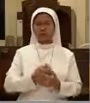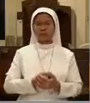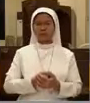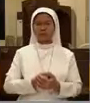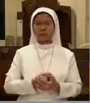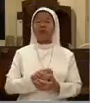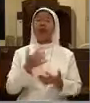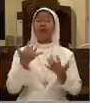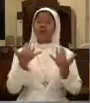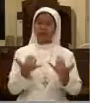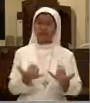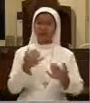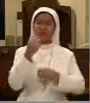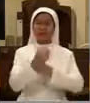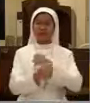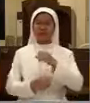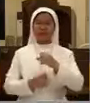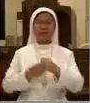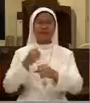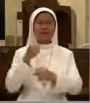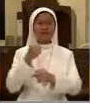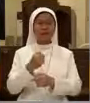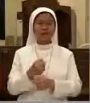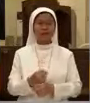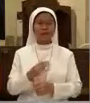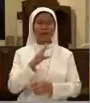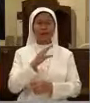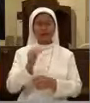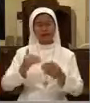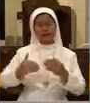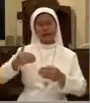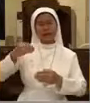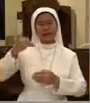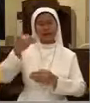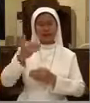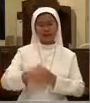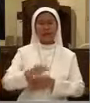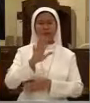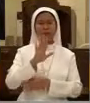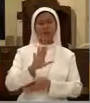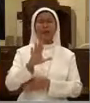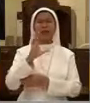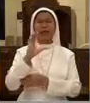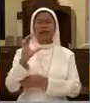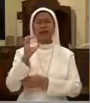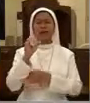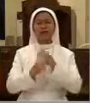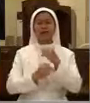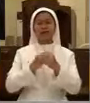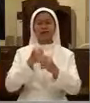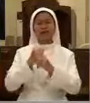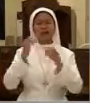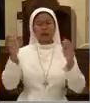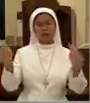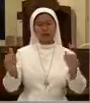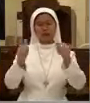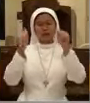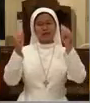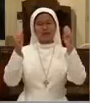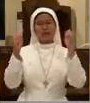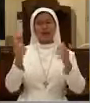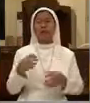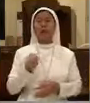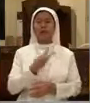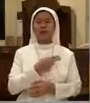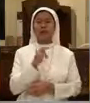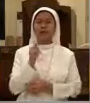This year and beyond, beyond the 500th anniversary, let us preserve the true